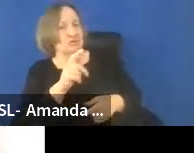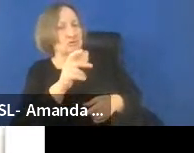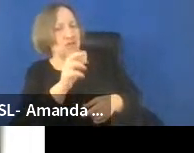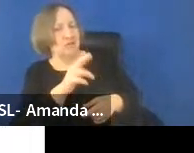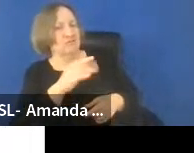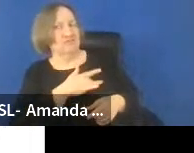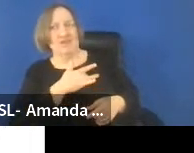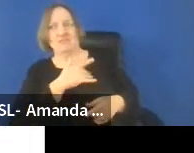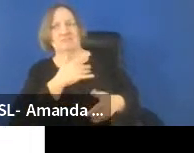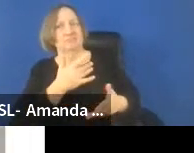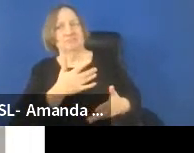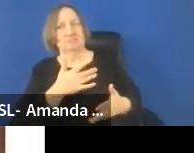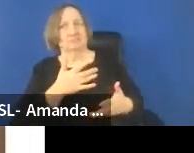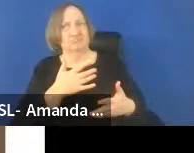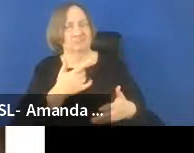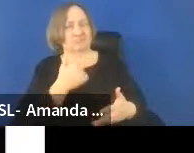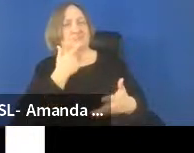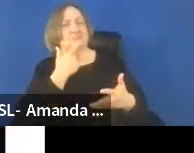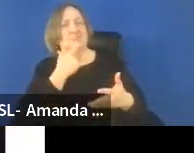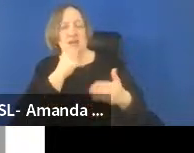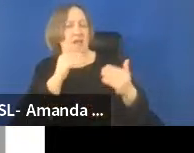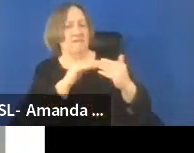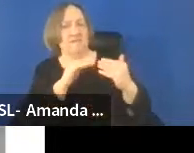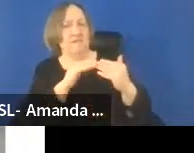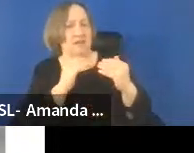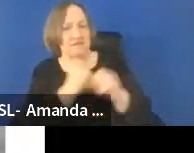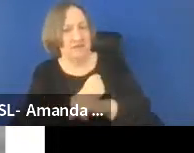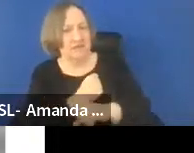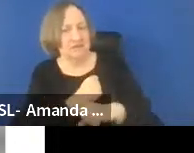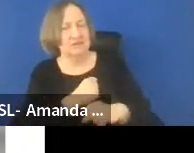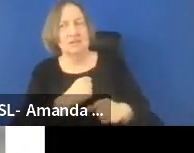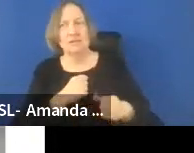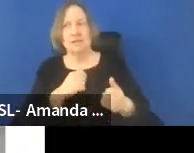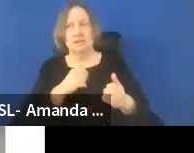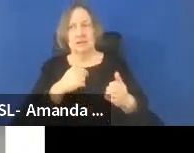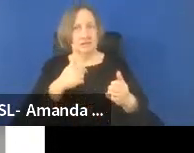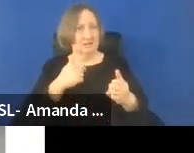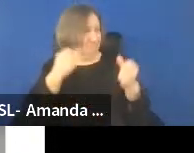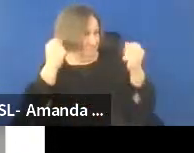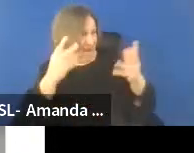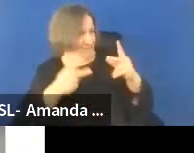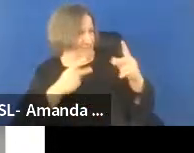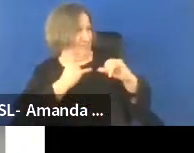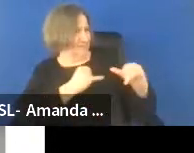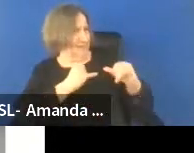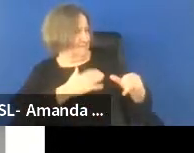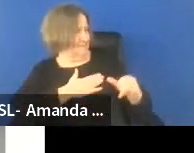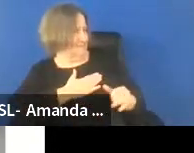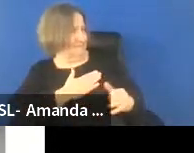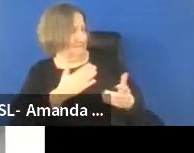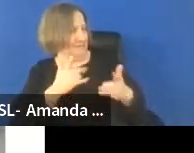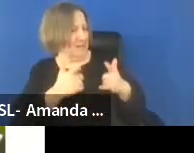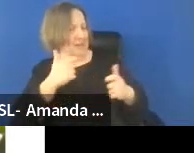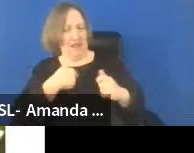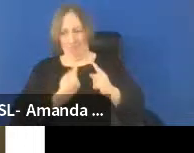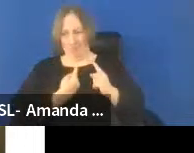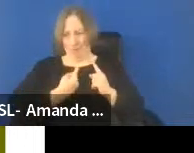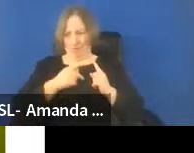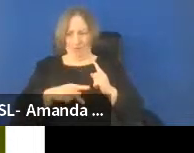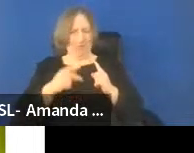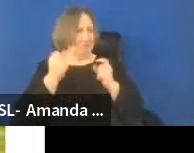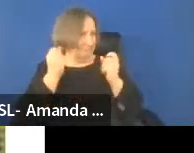It wasn't a fair fight. And just think, I'm one of who knows how many. That's the bigger issue. Like, I'm just one